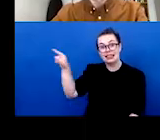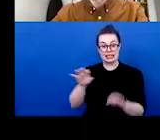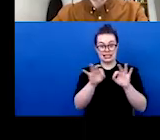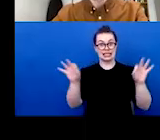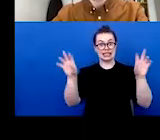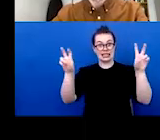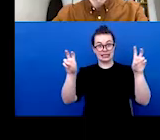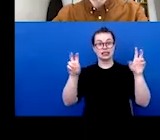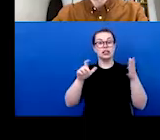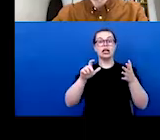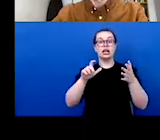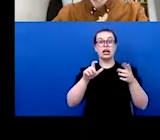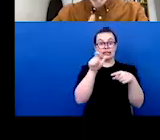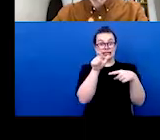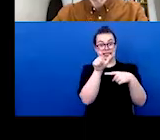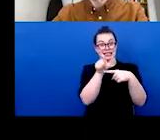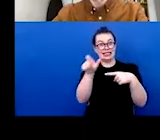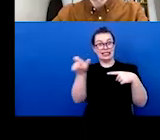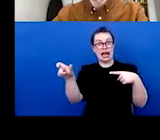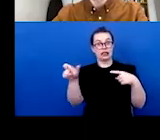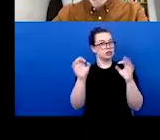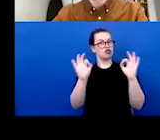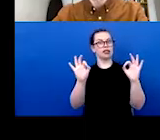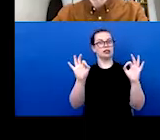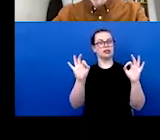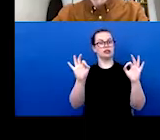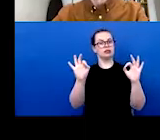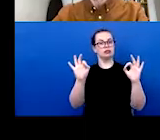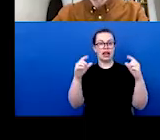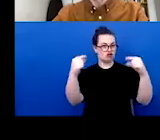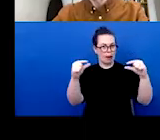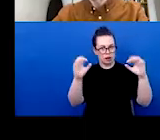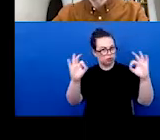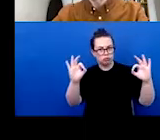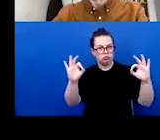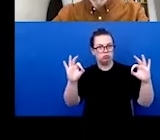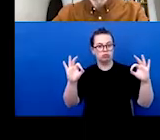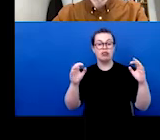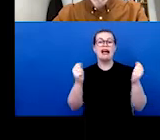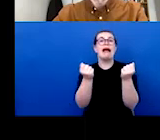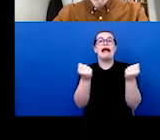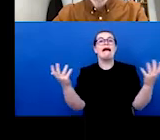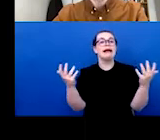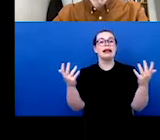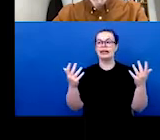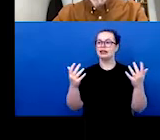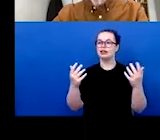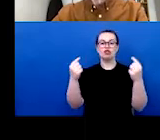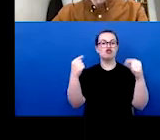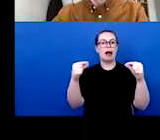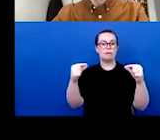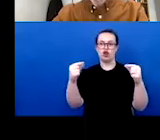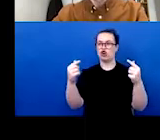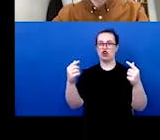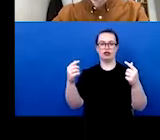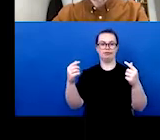syntactically correct in the sense that they will be generated or licensed by any grammar or parser on the market.